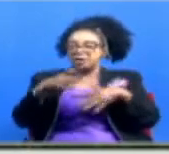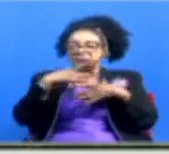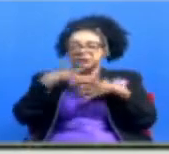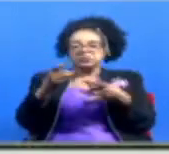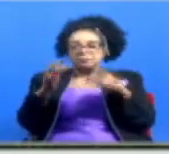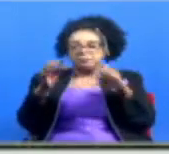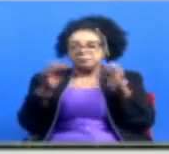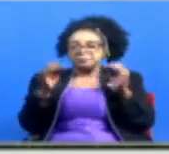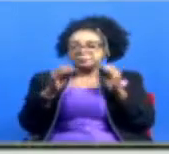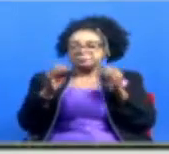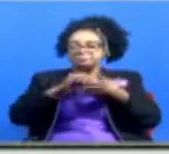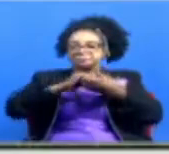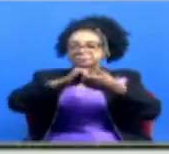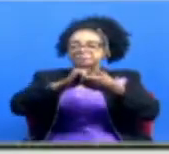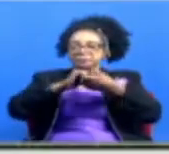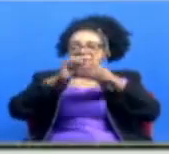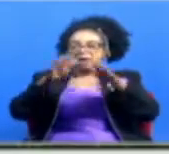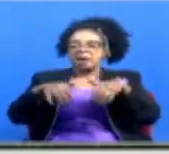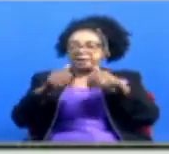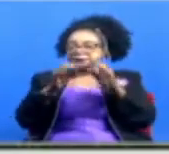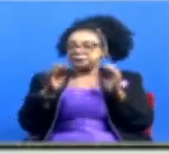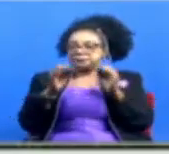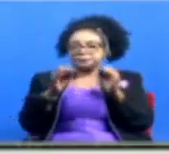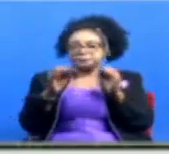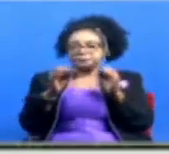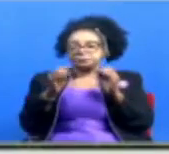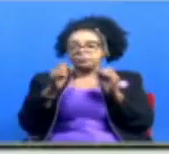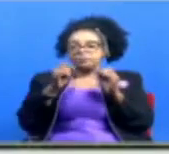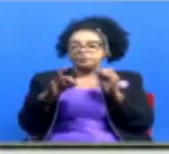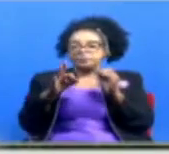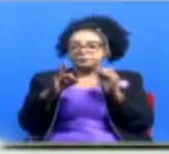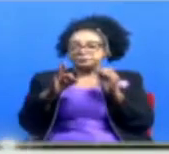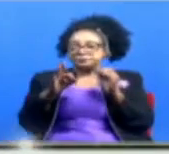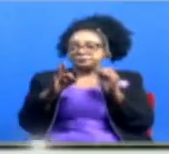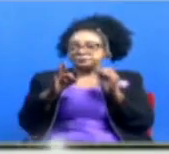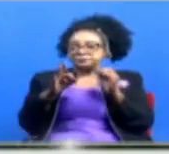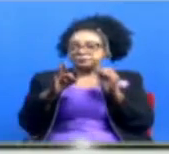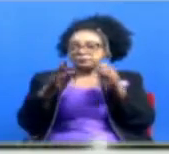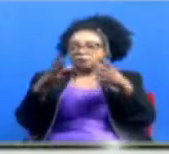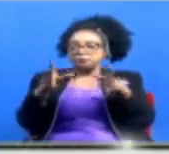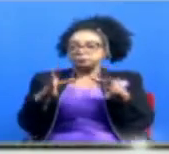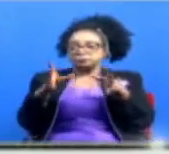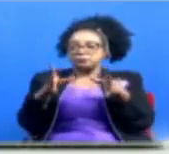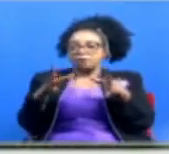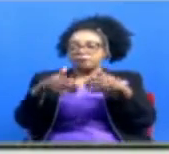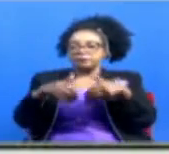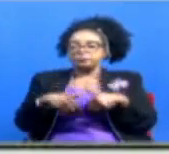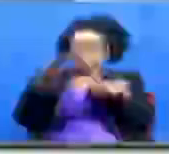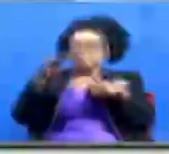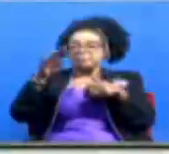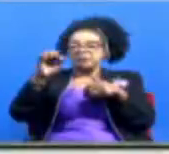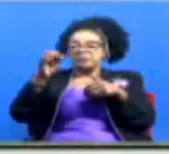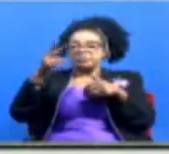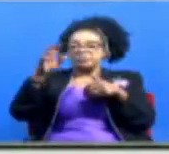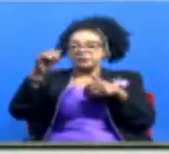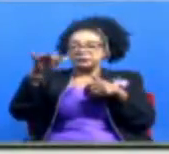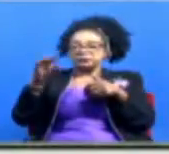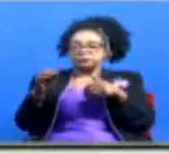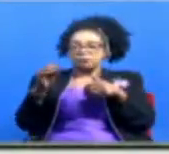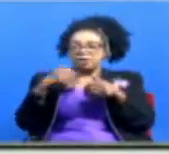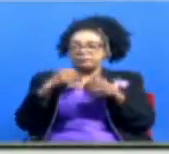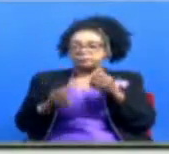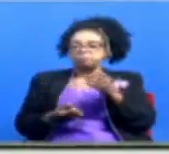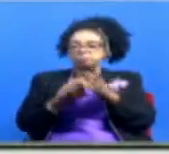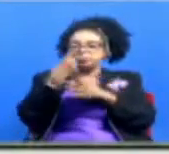to engaging in agricultural activities for a living. A group of youth from Matias constituency has braved the challenge